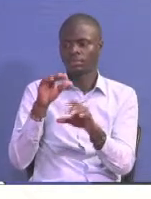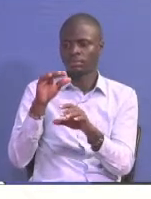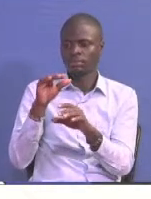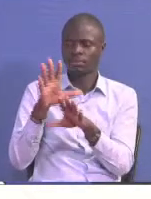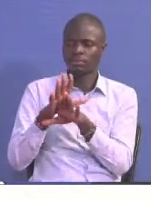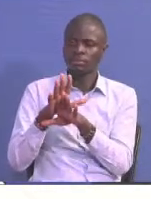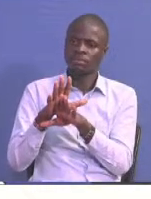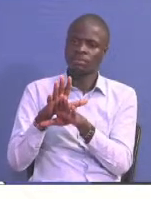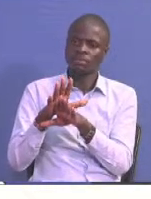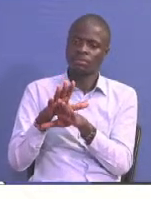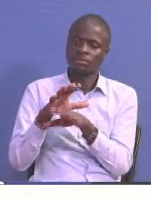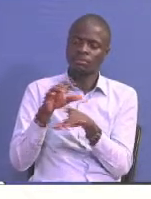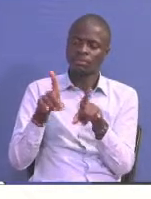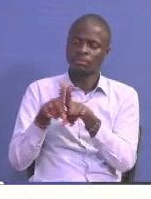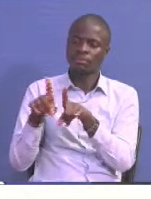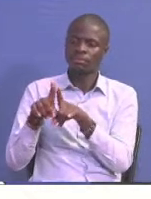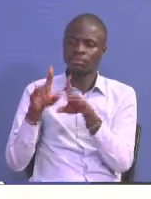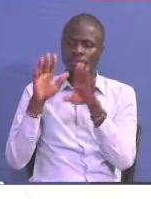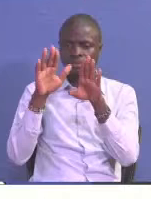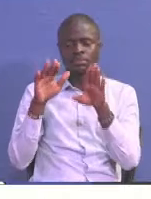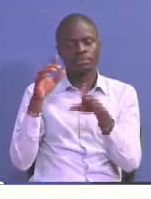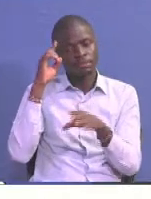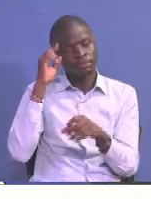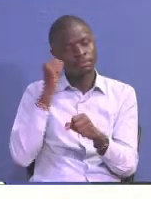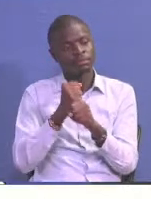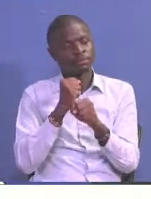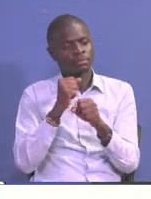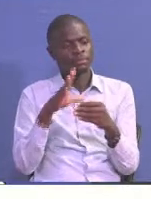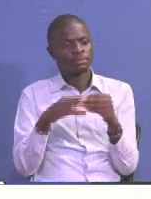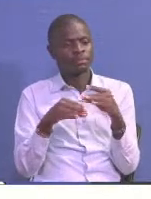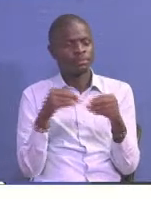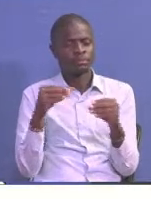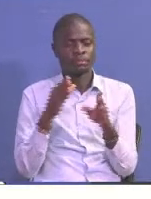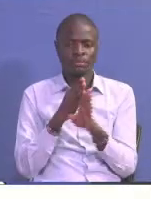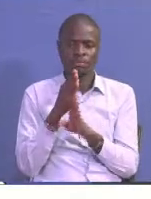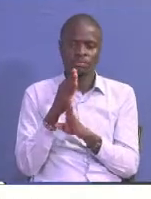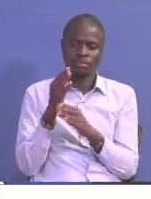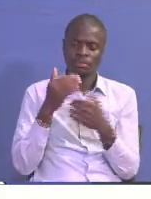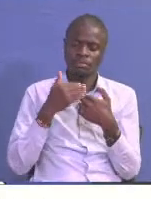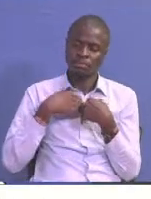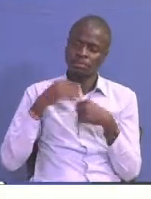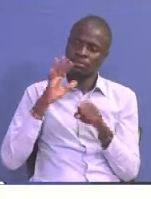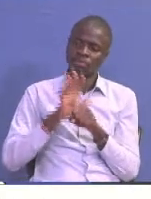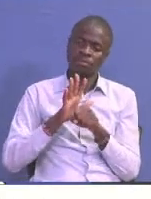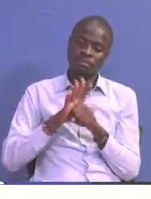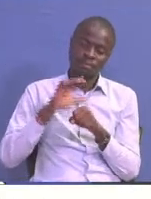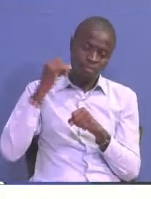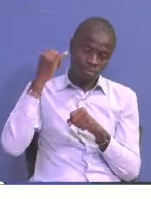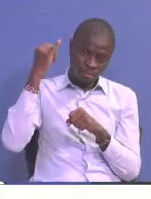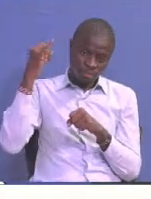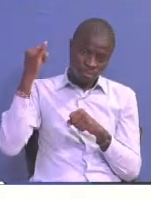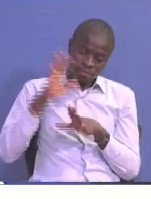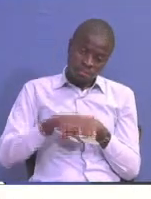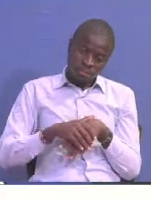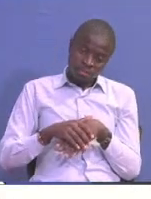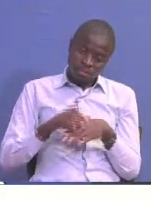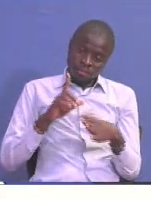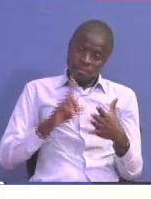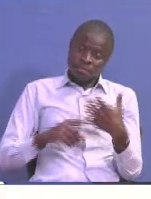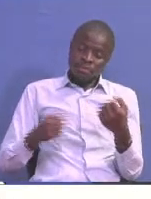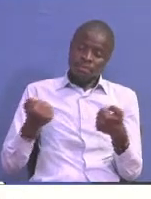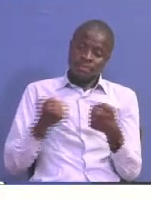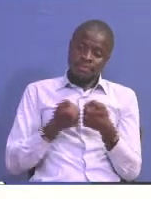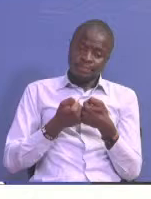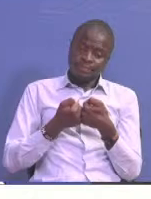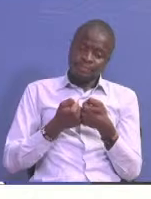earnings, and also very important for job creation. Especially now we have a lot of issues. So what would happen is